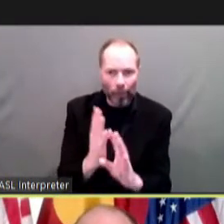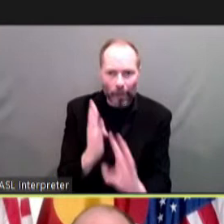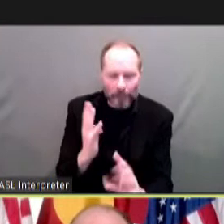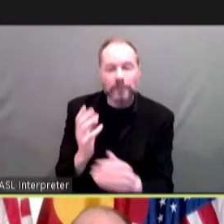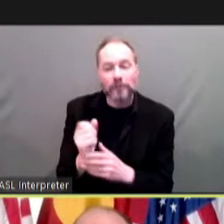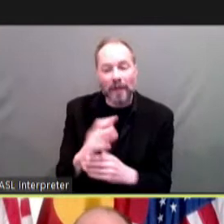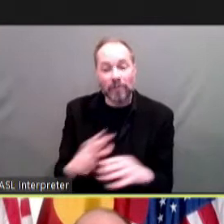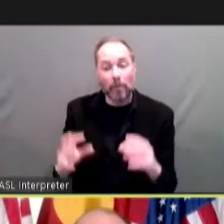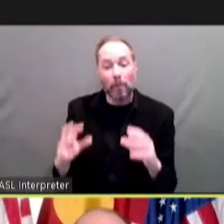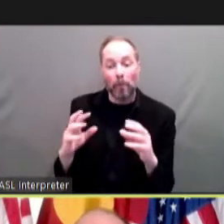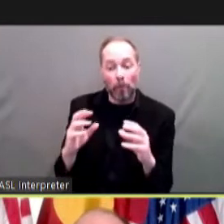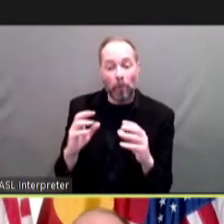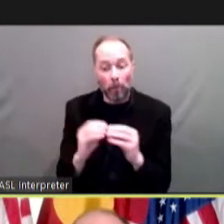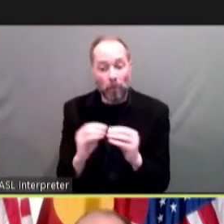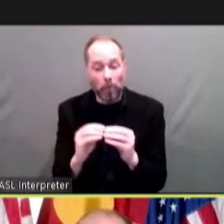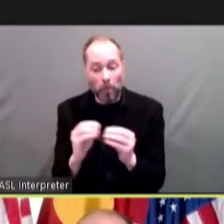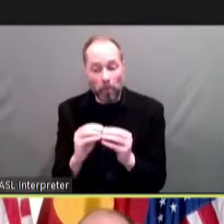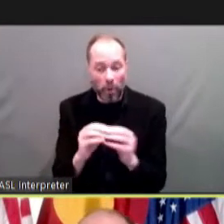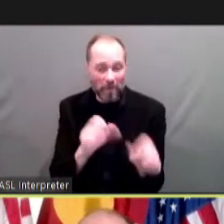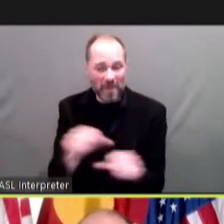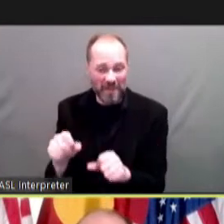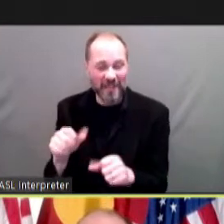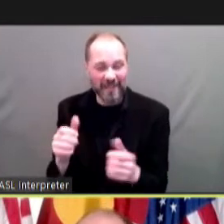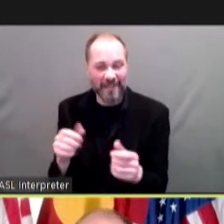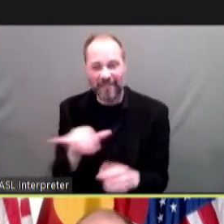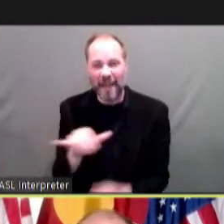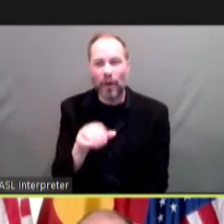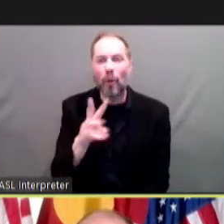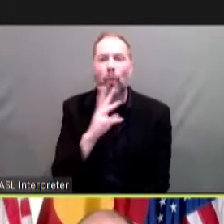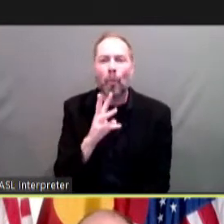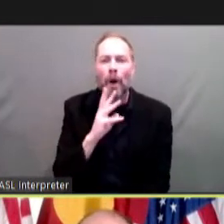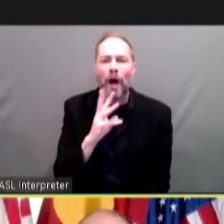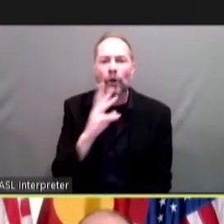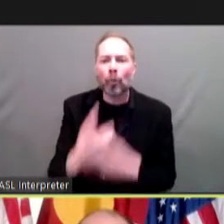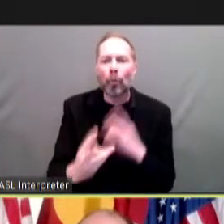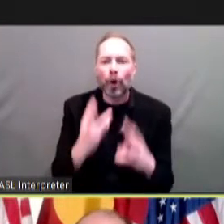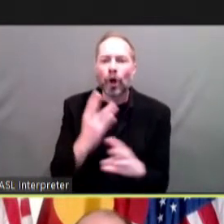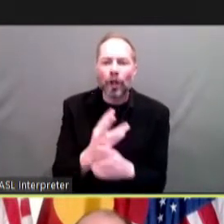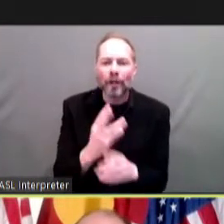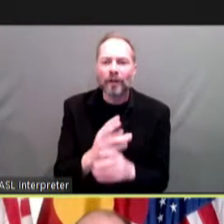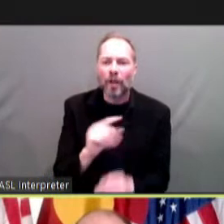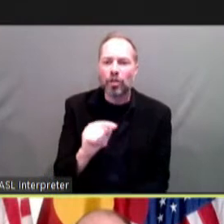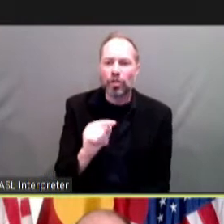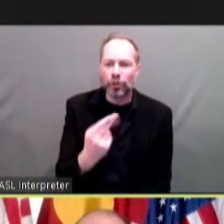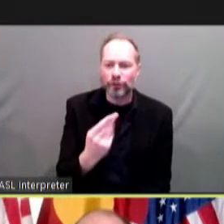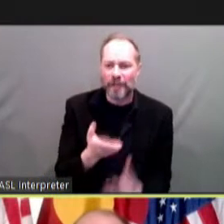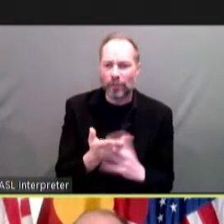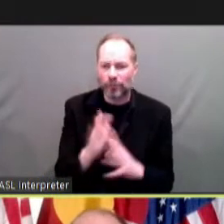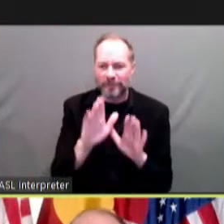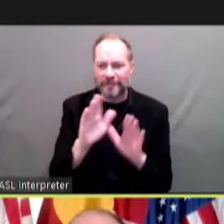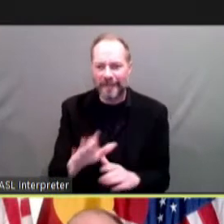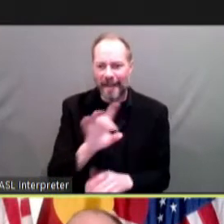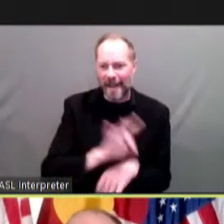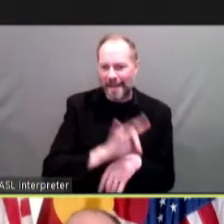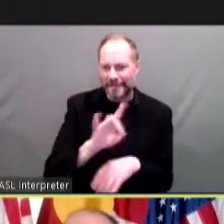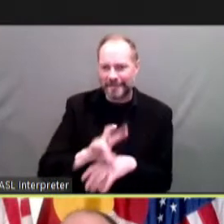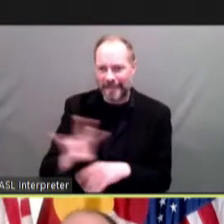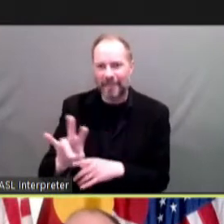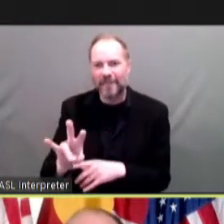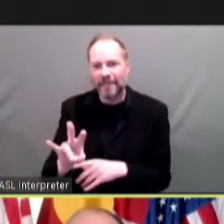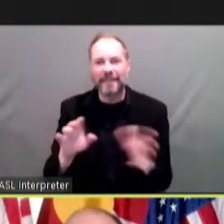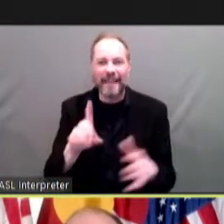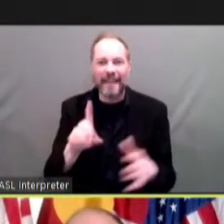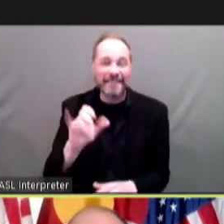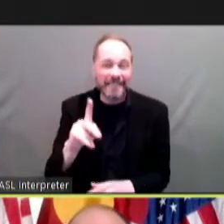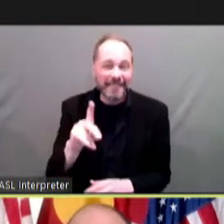more capacity. Water World, Thursday through Sunday, 8 a.m. to 7 p.m. Dick's Sporting Goods, Kunzmiller Creative Arts. By the way,